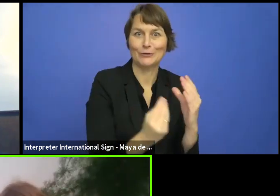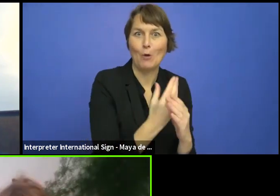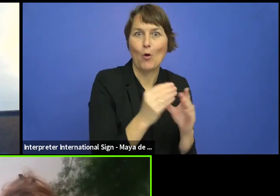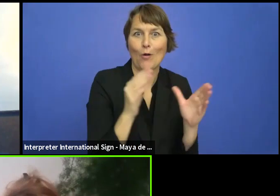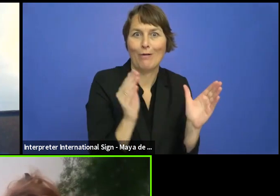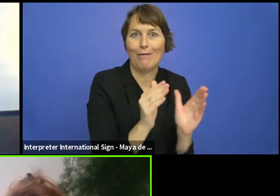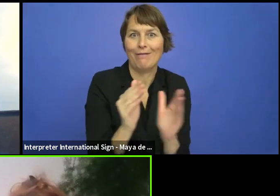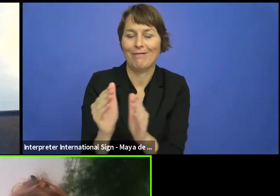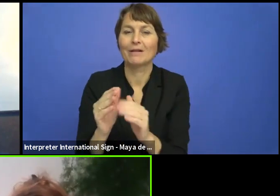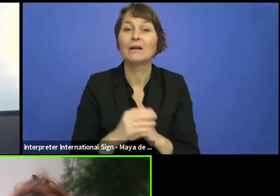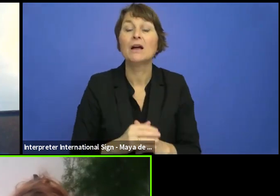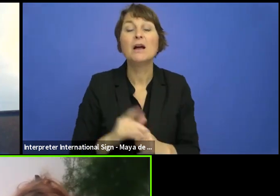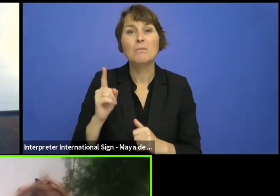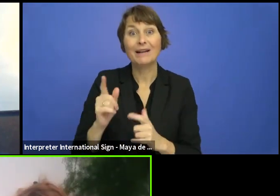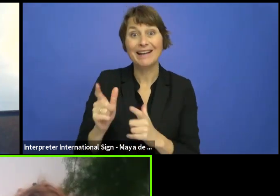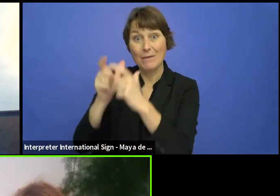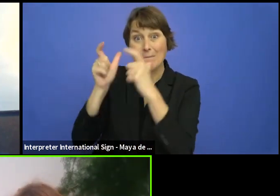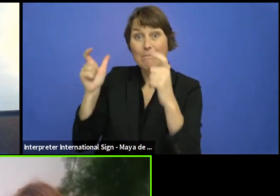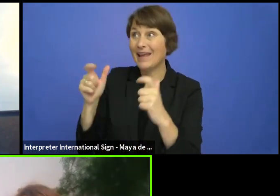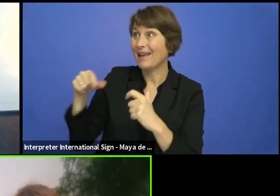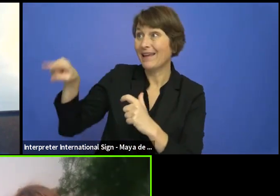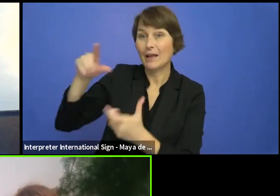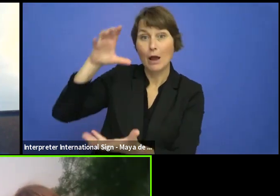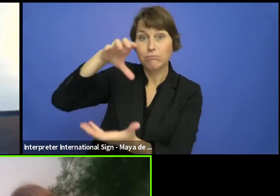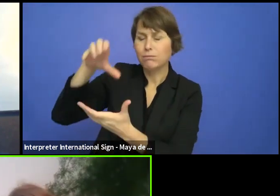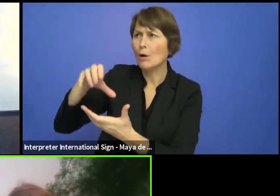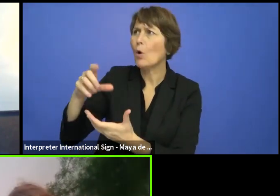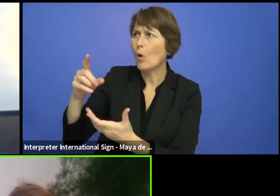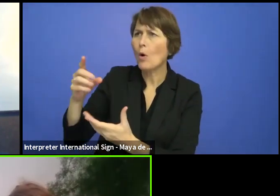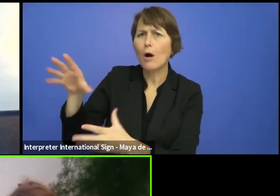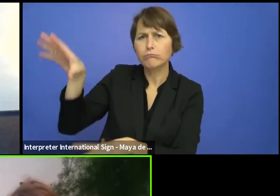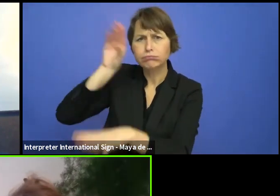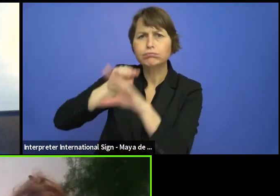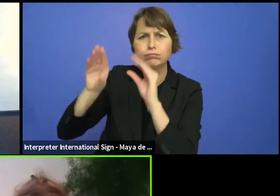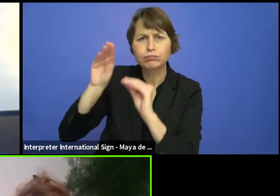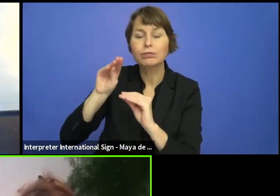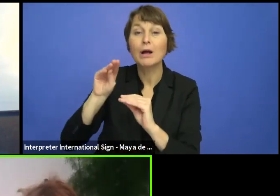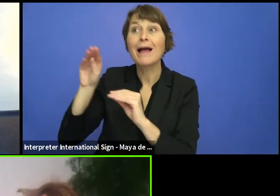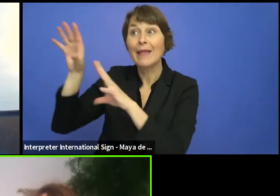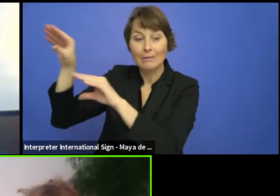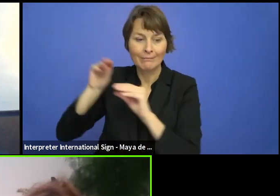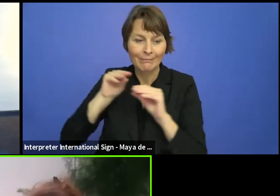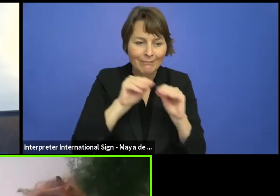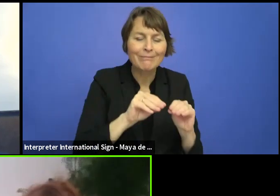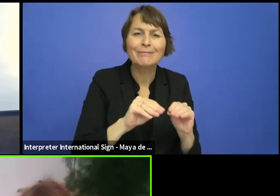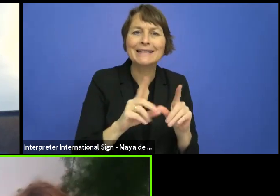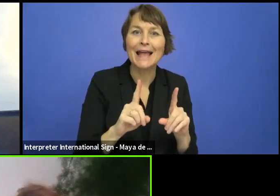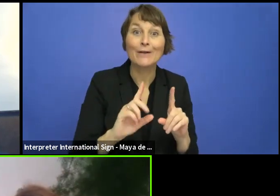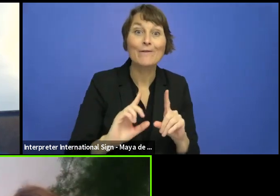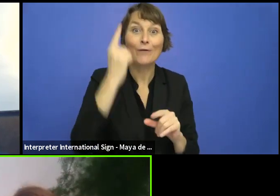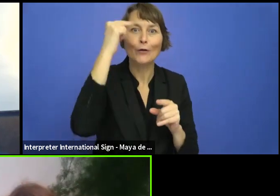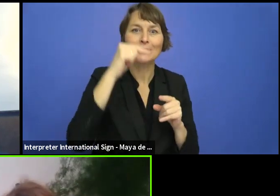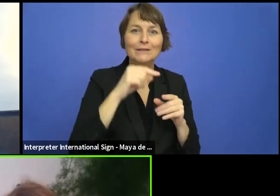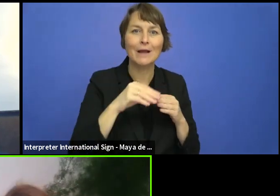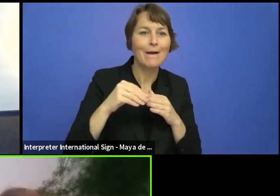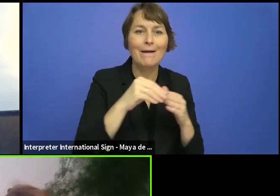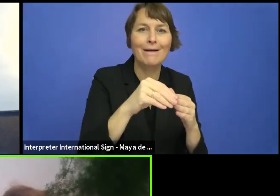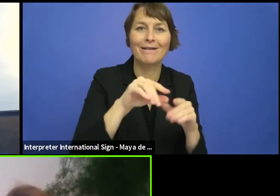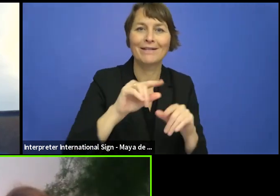institutions that a lot of new ideas are being trailblazed by smaller companies. Bigger organizations